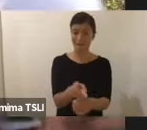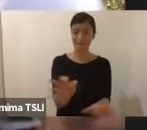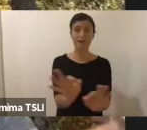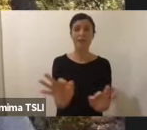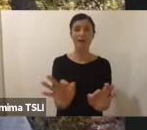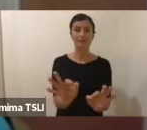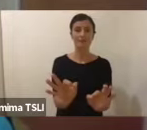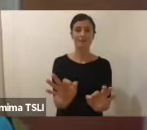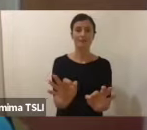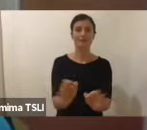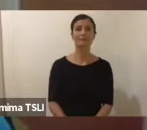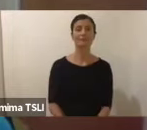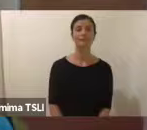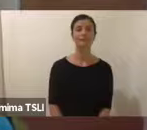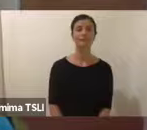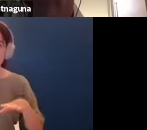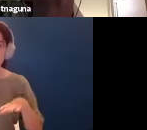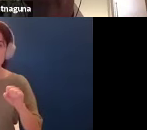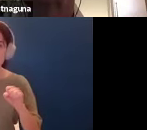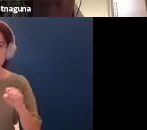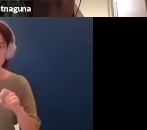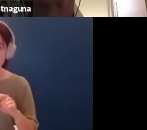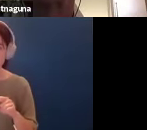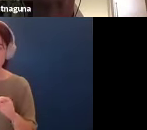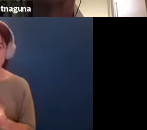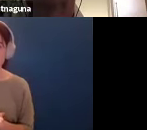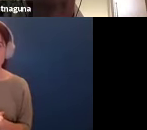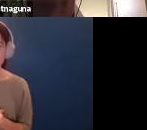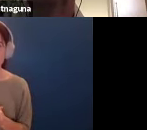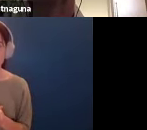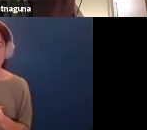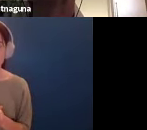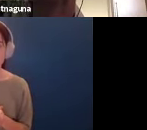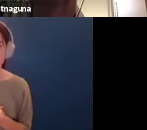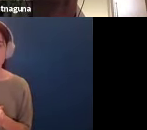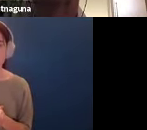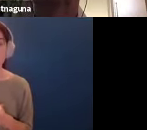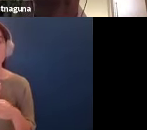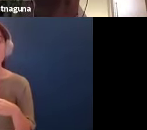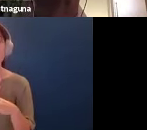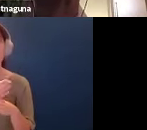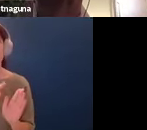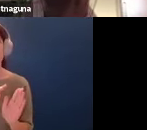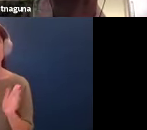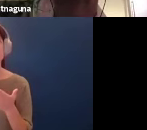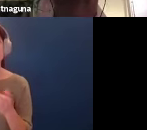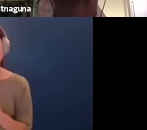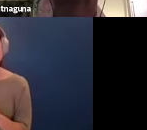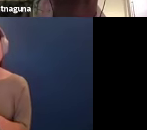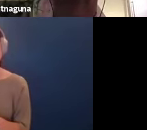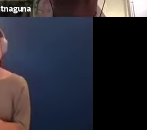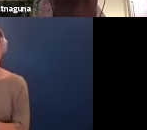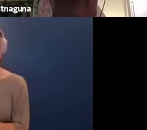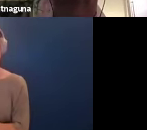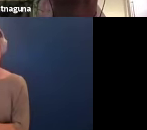thank you thank you and uh i before i introduce the next speaker i